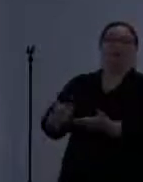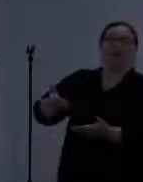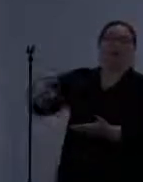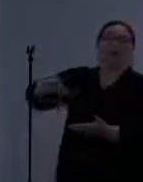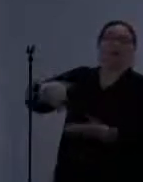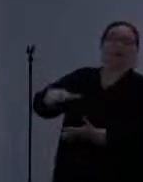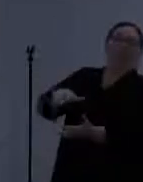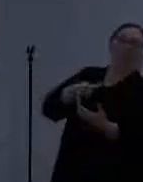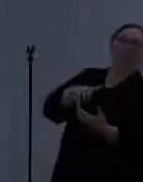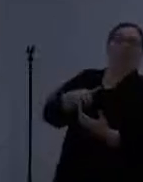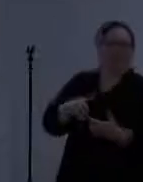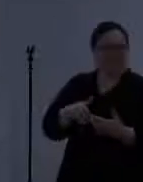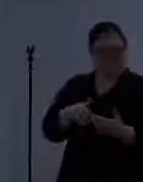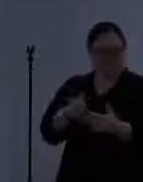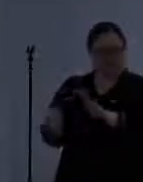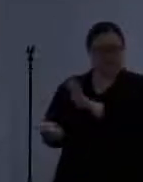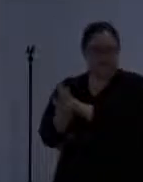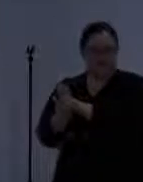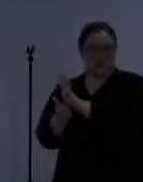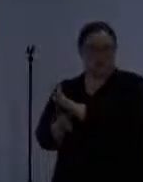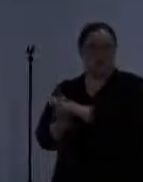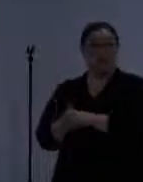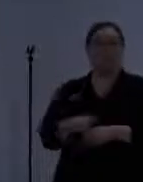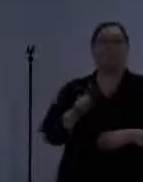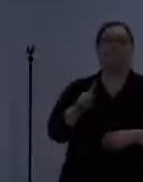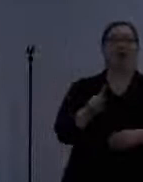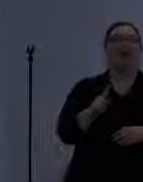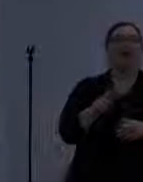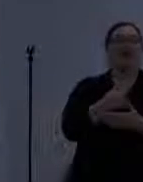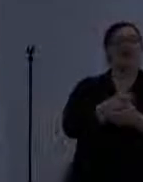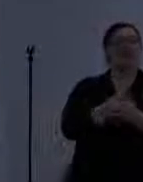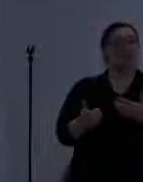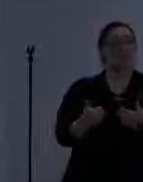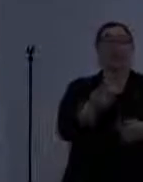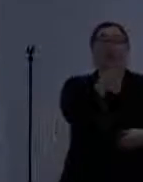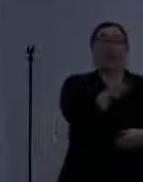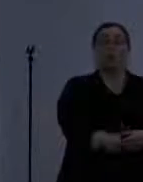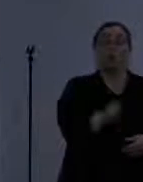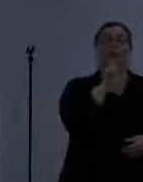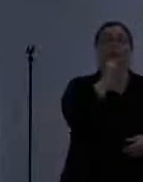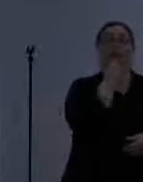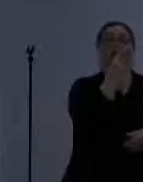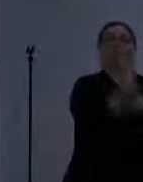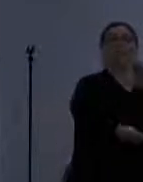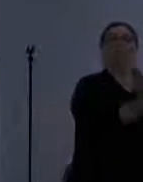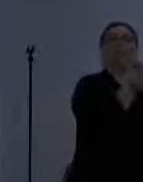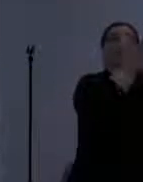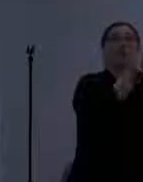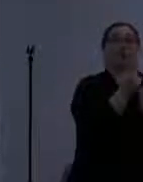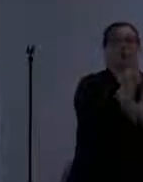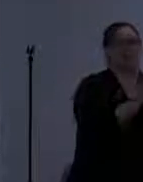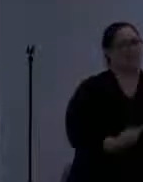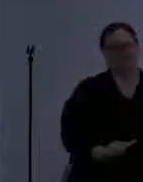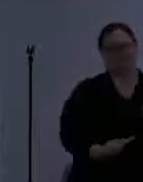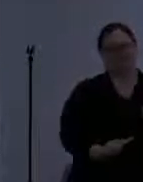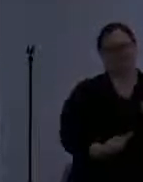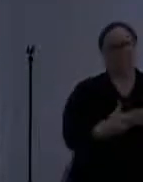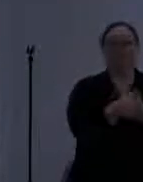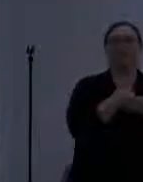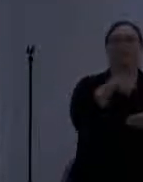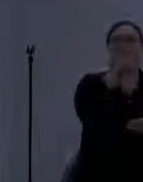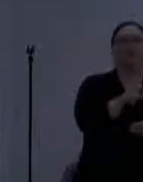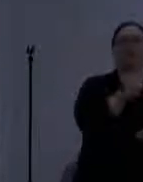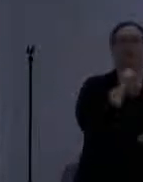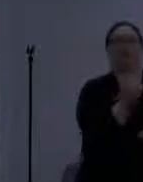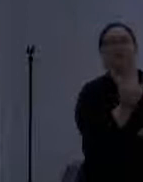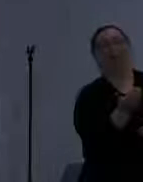However, often what we find is that there's often multiple things. It's not just fraud. So sometimes, we're working together with the NDIA on